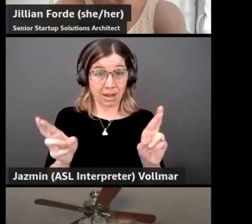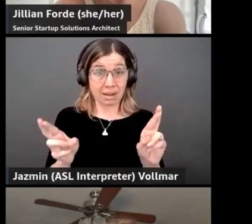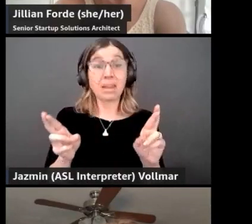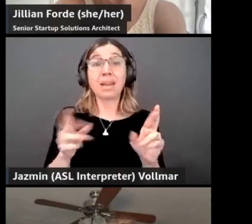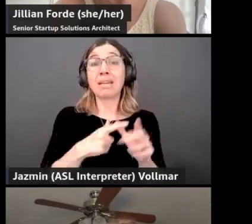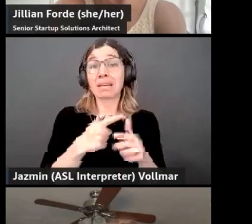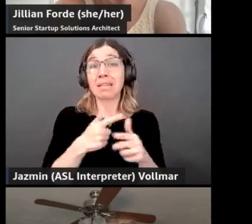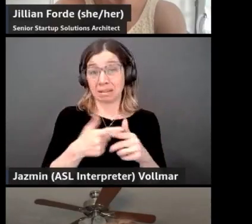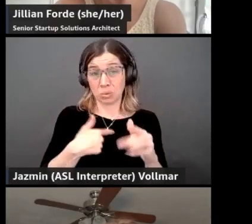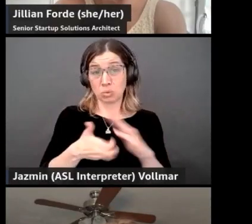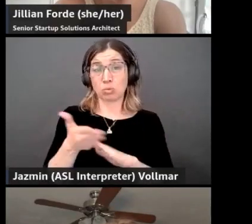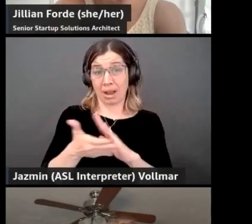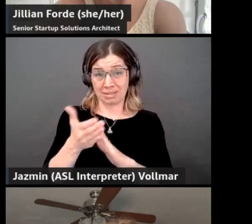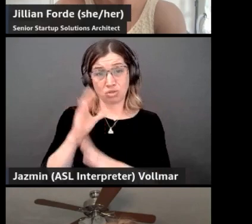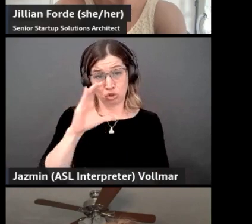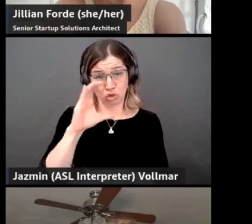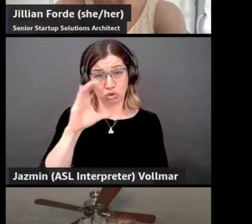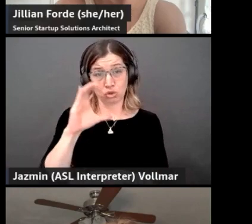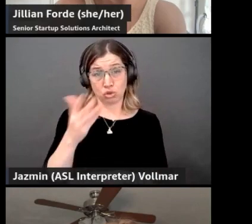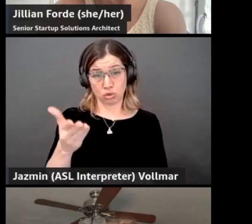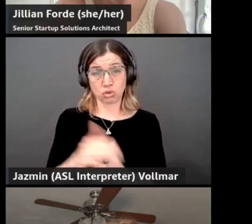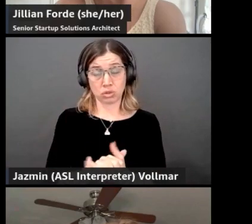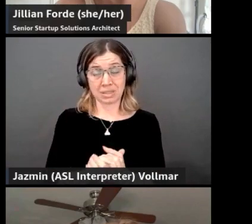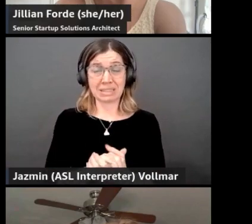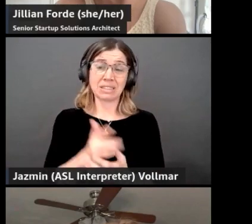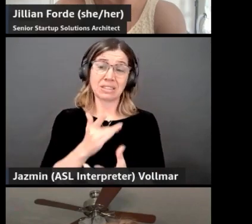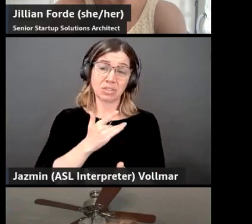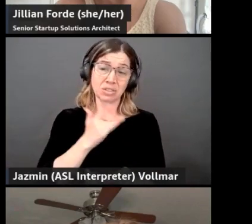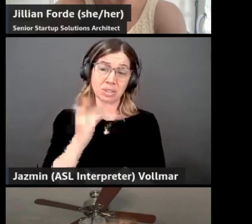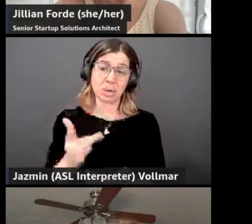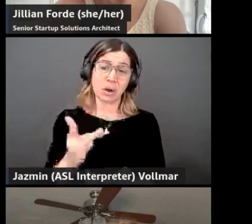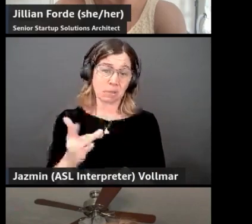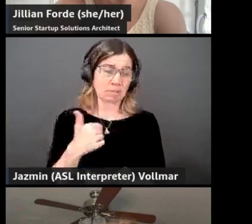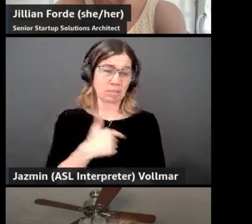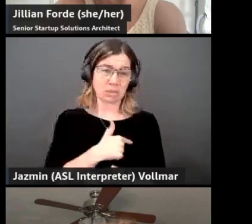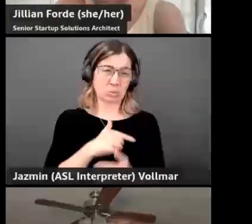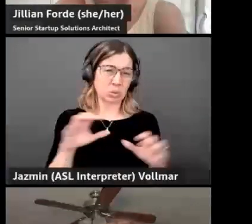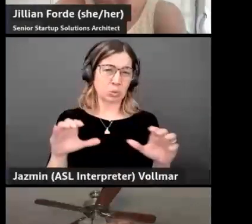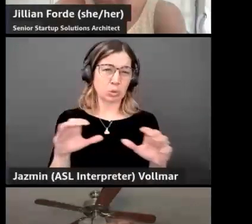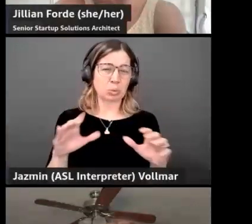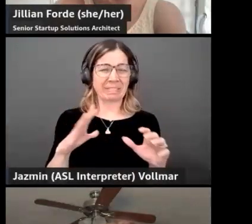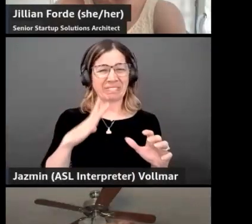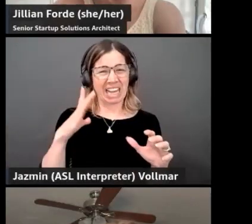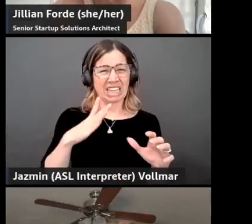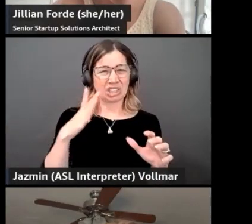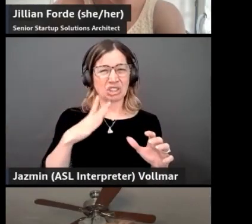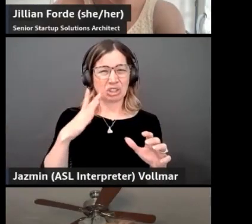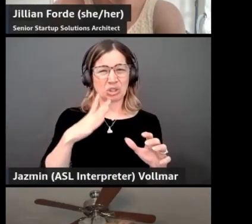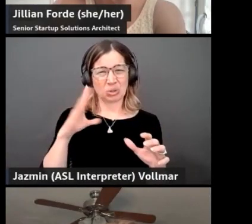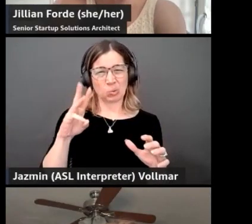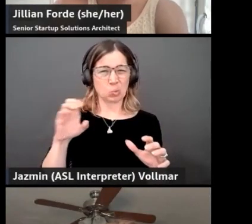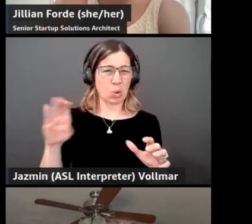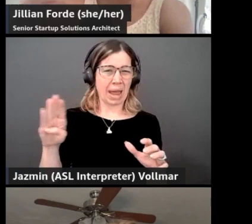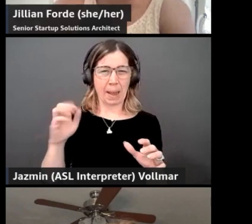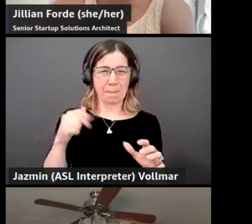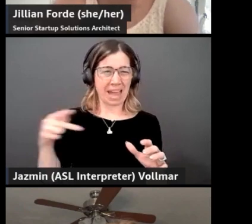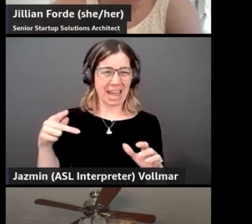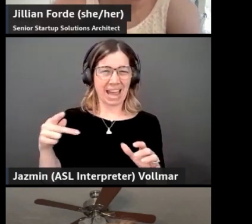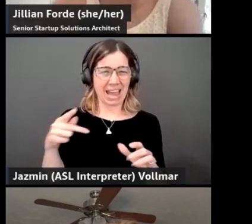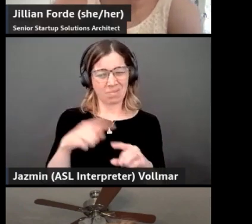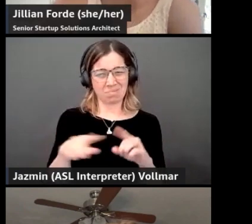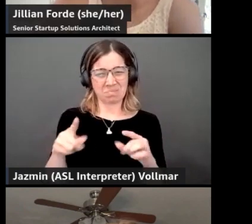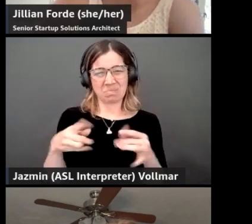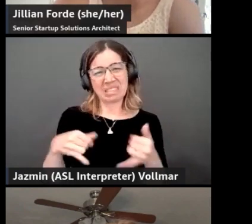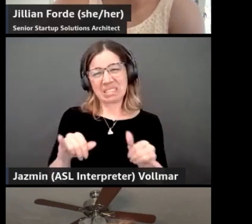run some searches. So normally, we probably would do this from a fancier web application interface, but it's still pretty cool from a